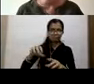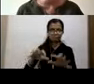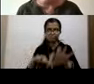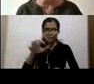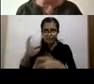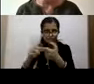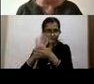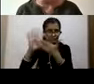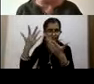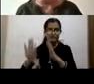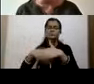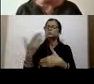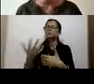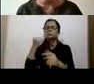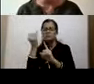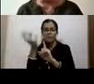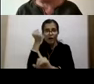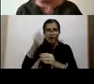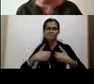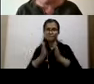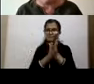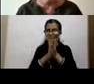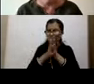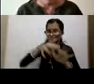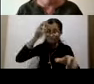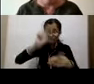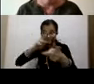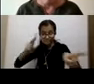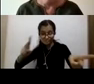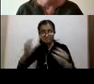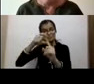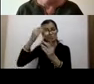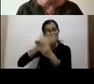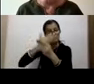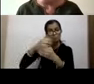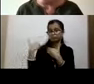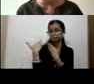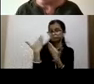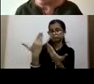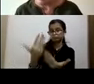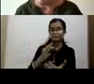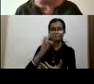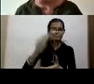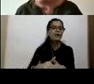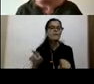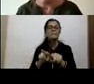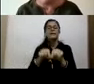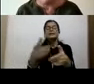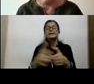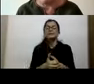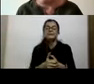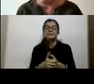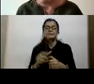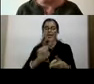started finding all this interesting wildlife, which had not been documented for a long time. Very interesting interactions between different